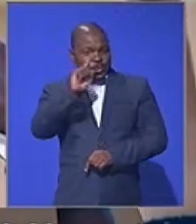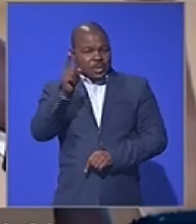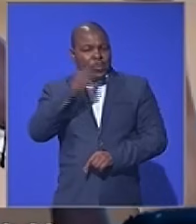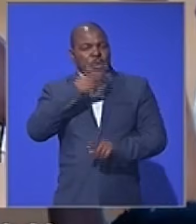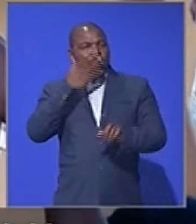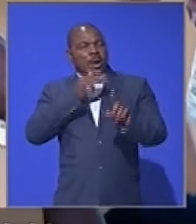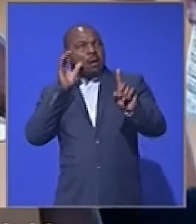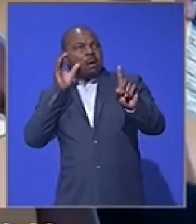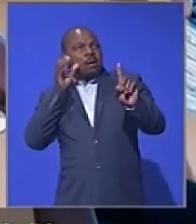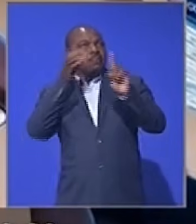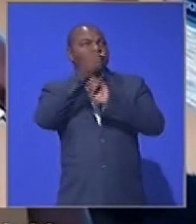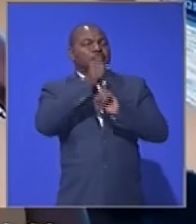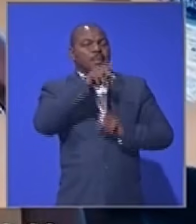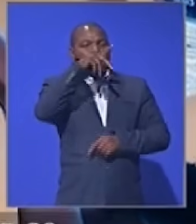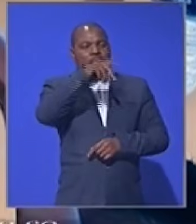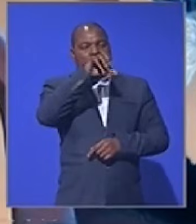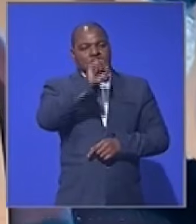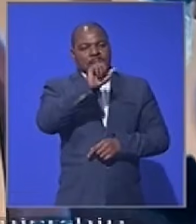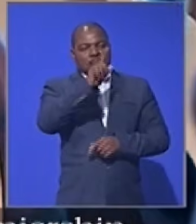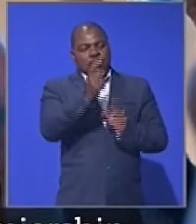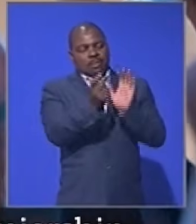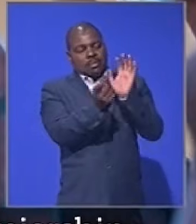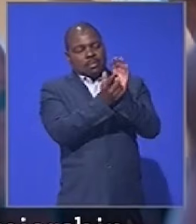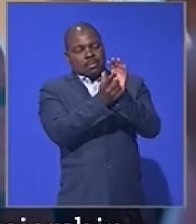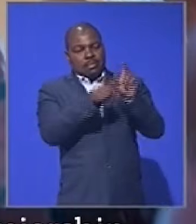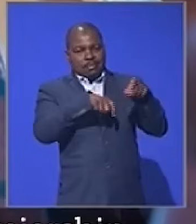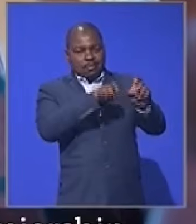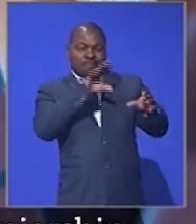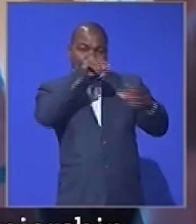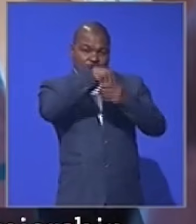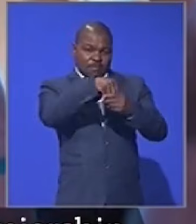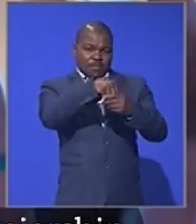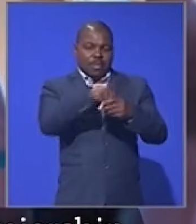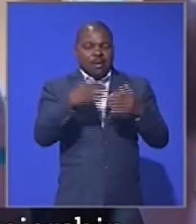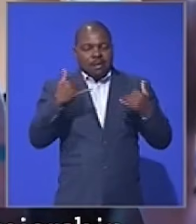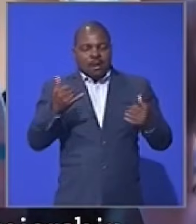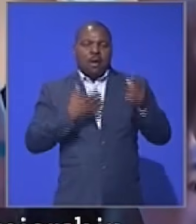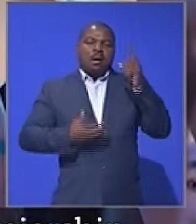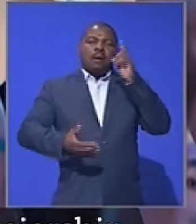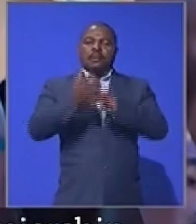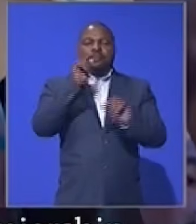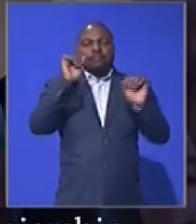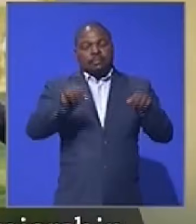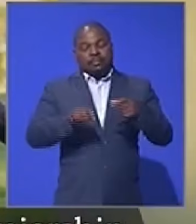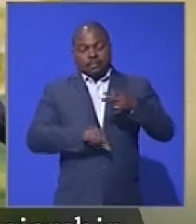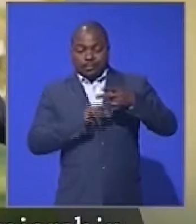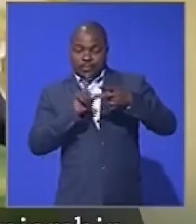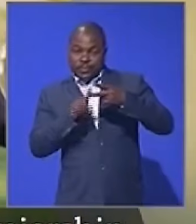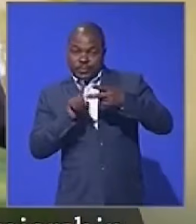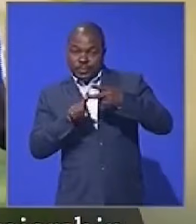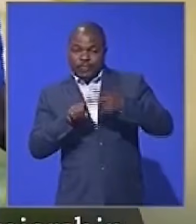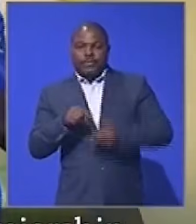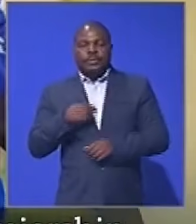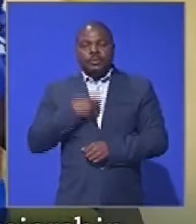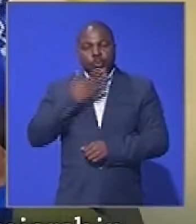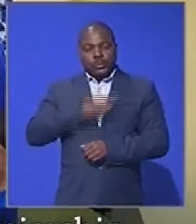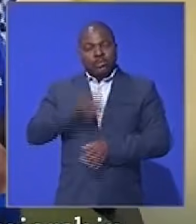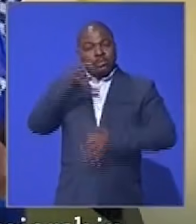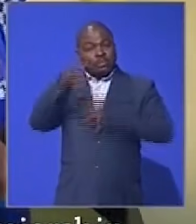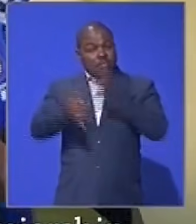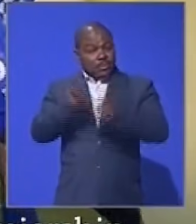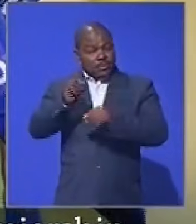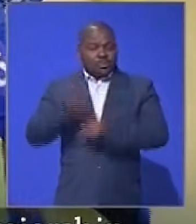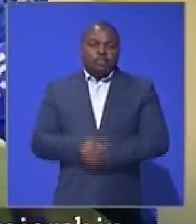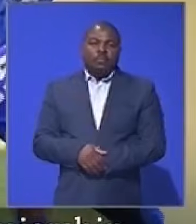tsanana go PSL DSTV and ka nnete re kgone go e achieve mara also ke nyaka le go no tlhalosa gore wa